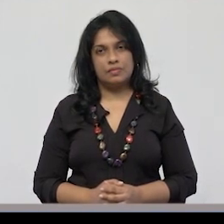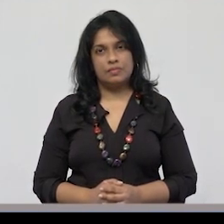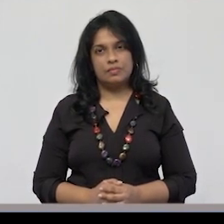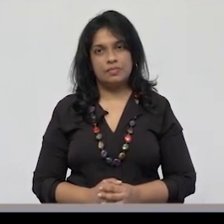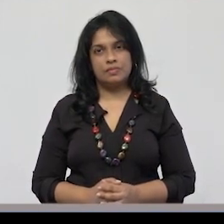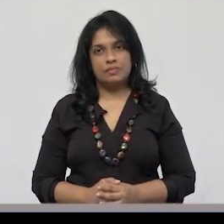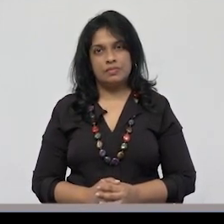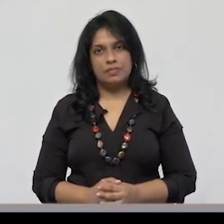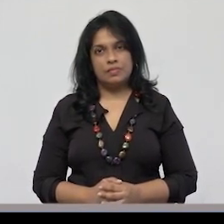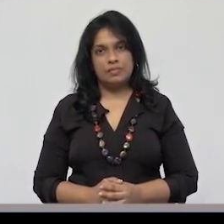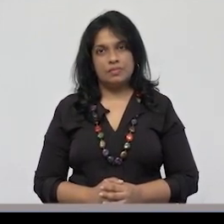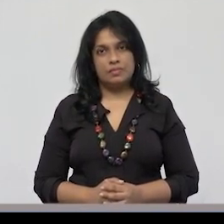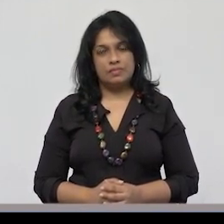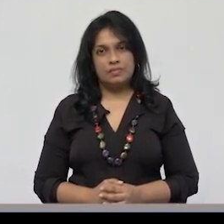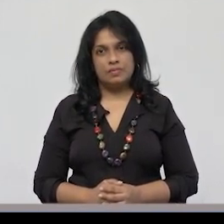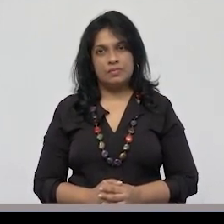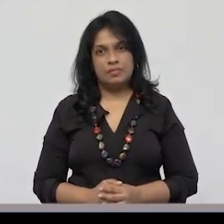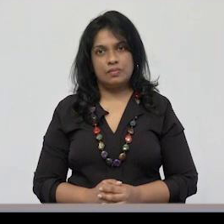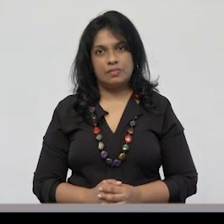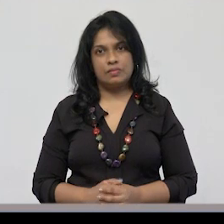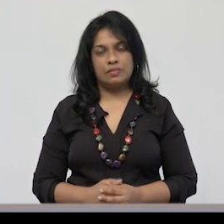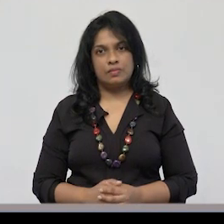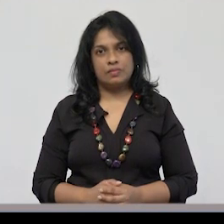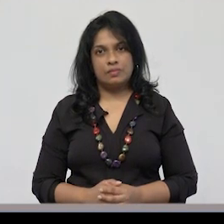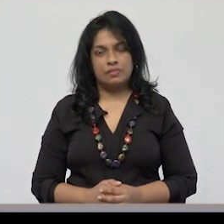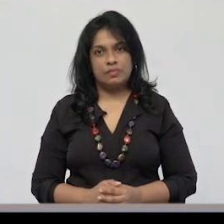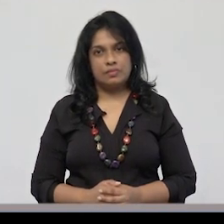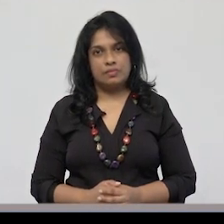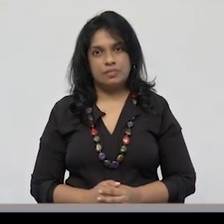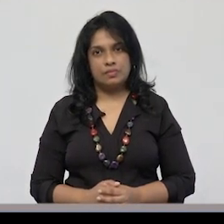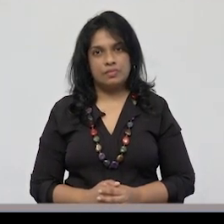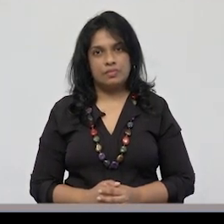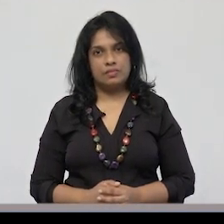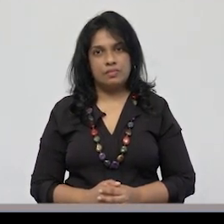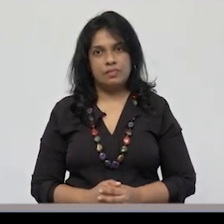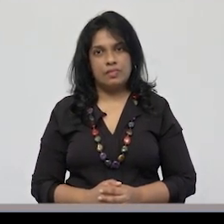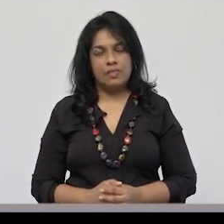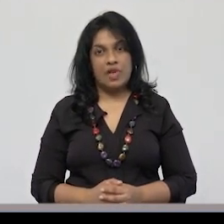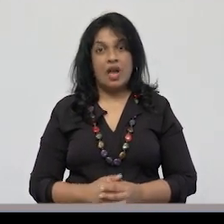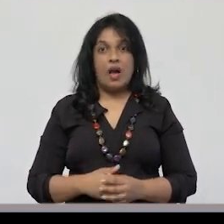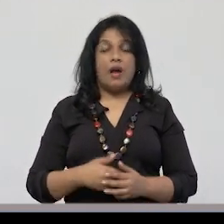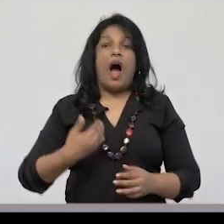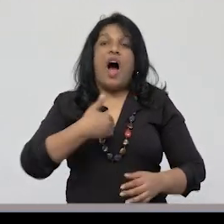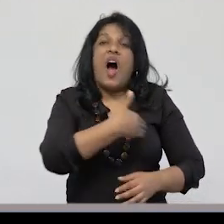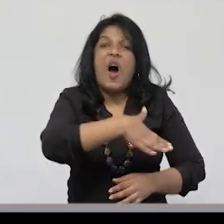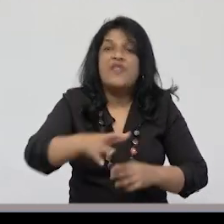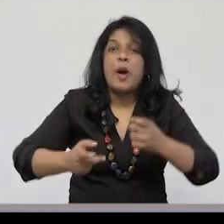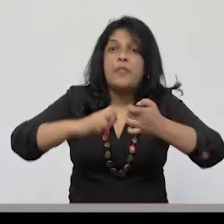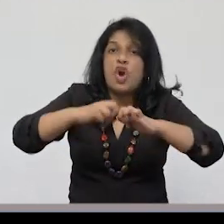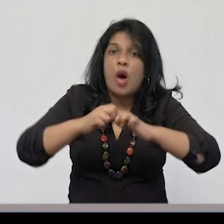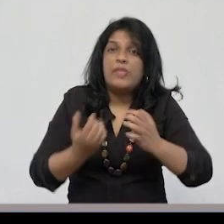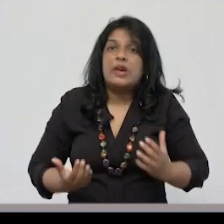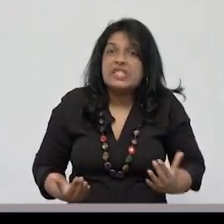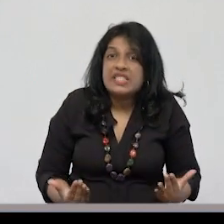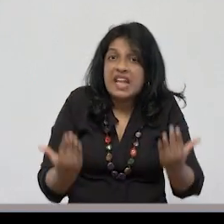one day. So you're not going to get better also in one day, but you're going to get into the process, and he's going to lead you, and he's going to take you